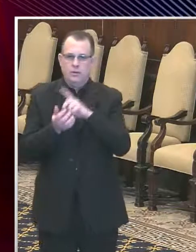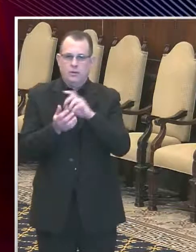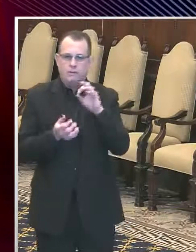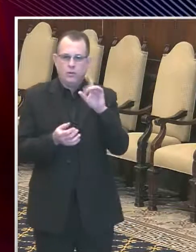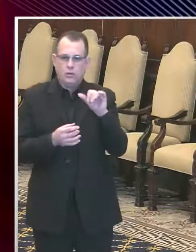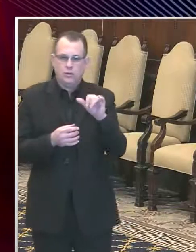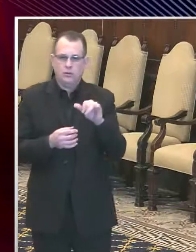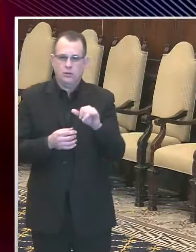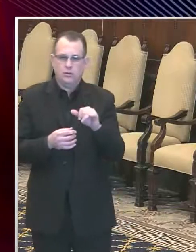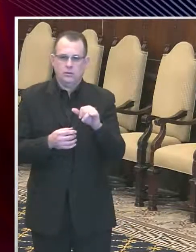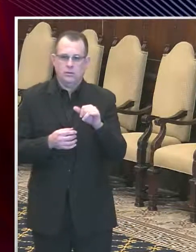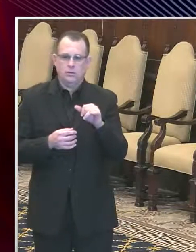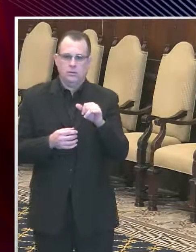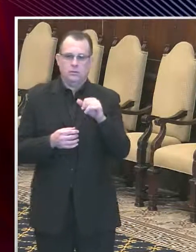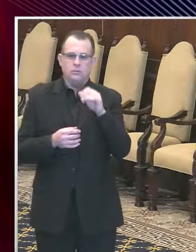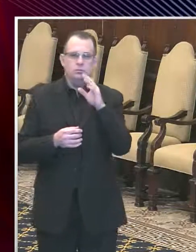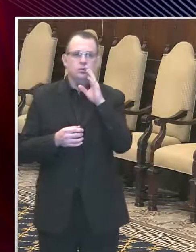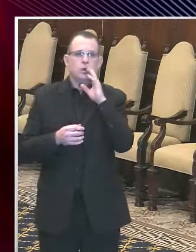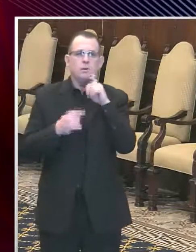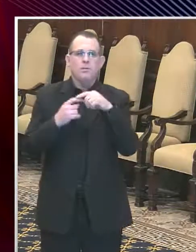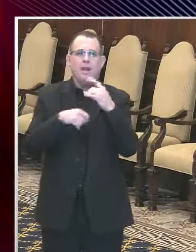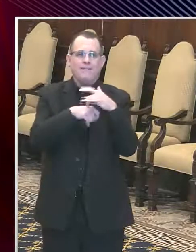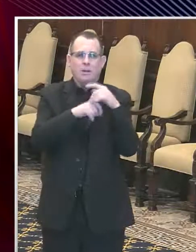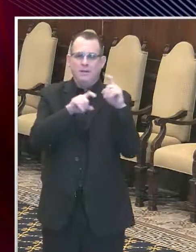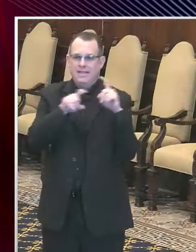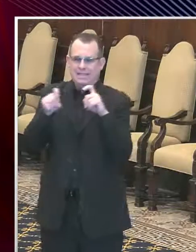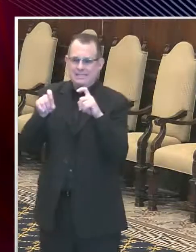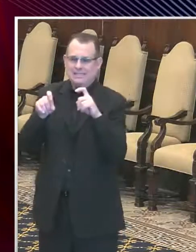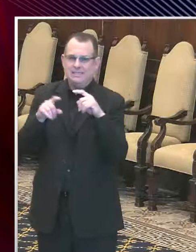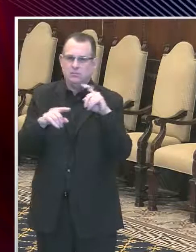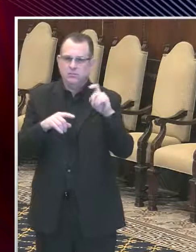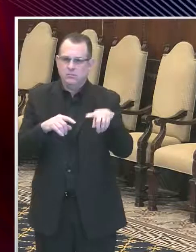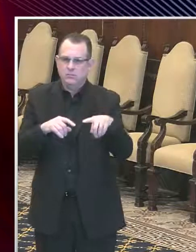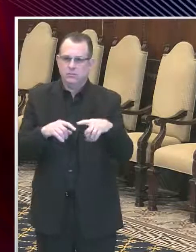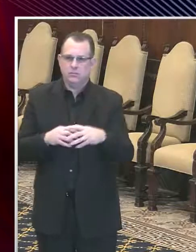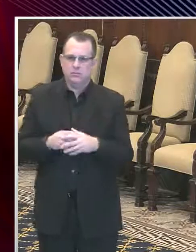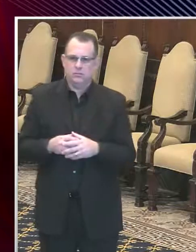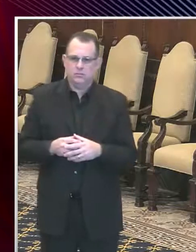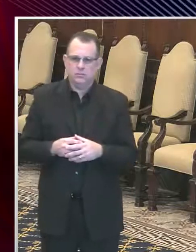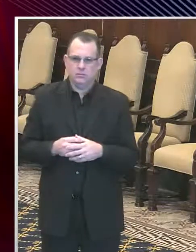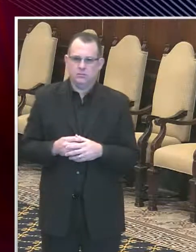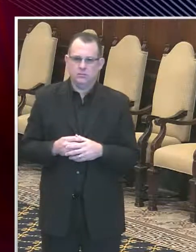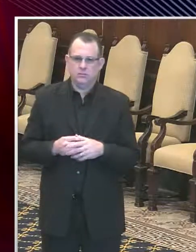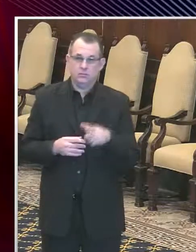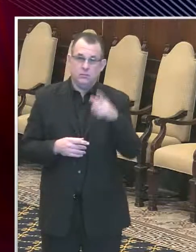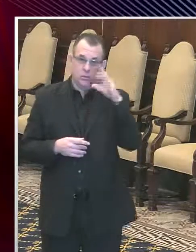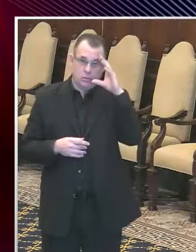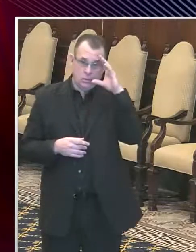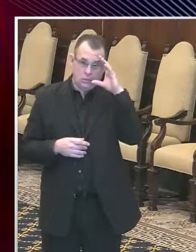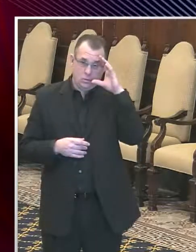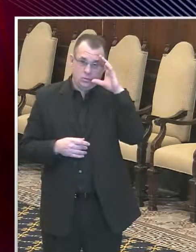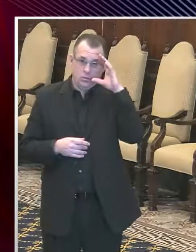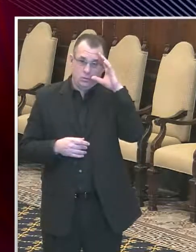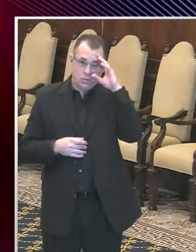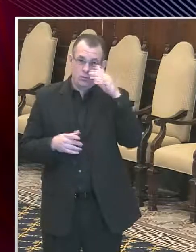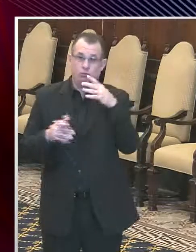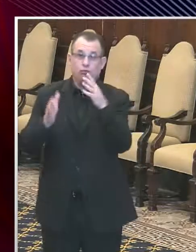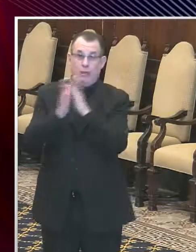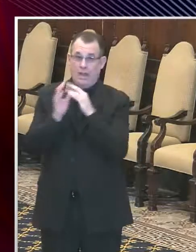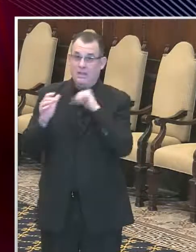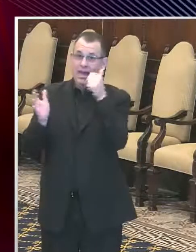availability of testing in Philadelphia for COVID-19. I know that we had requested 10,000 tests and we